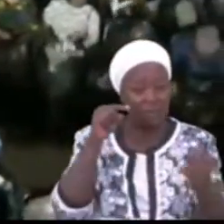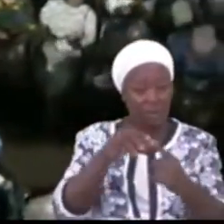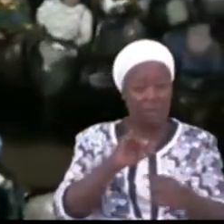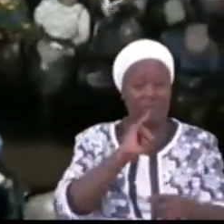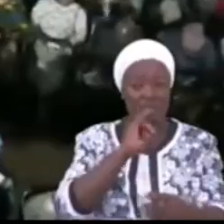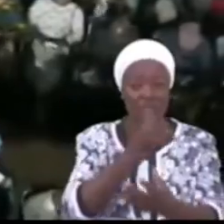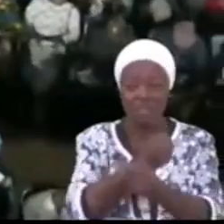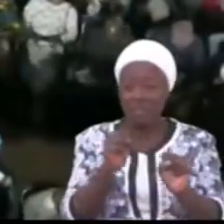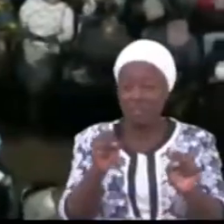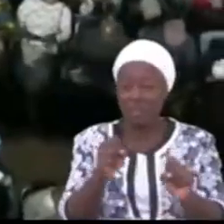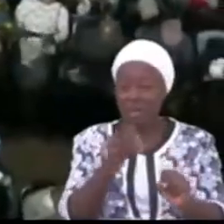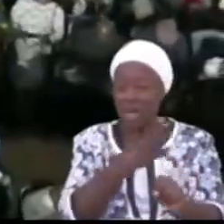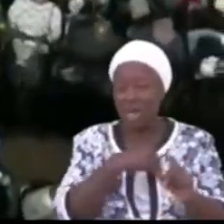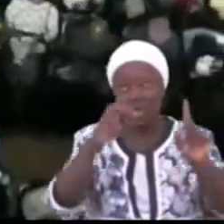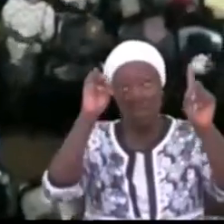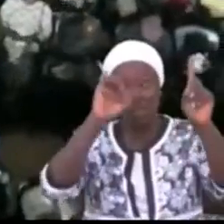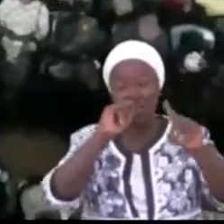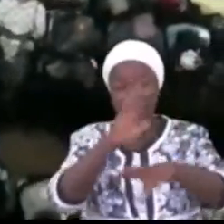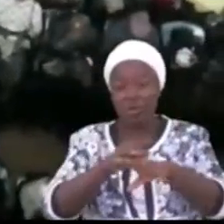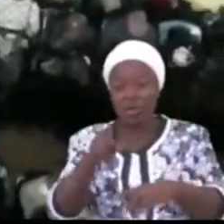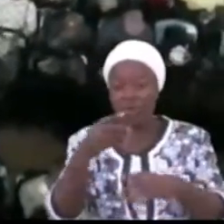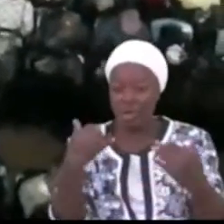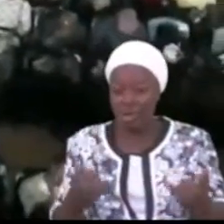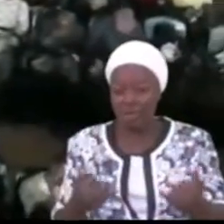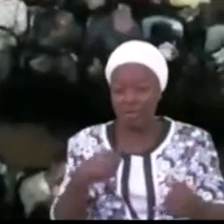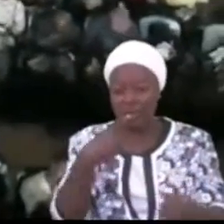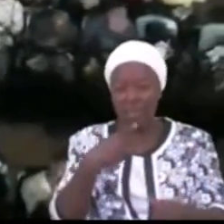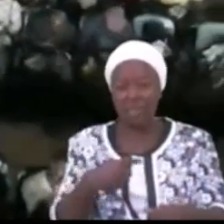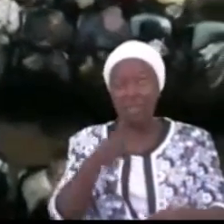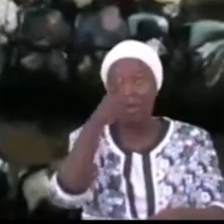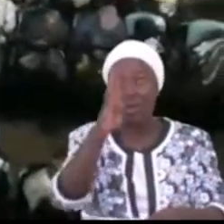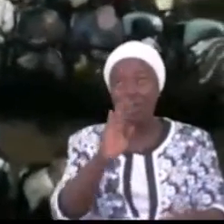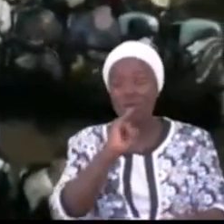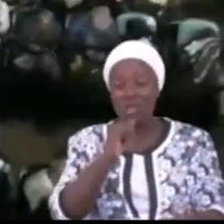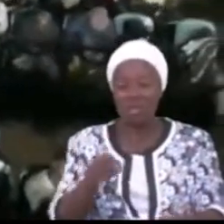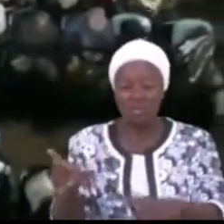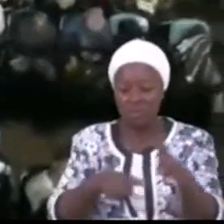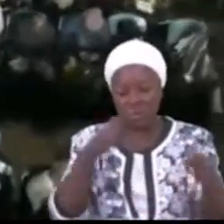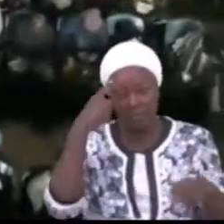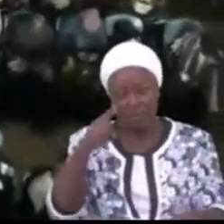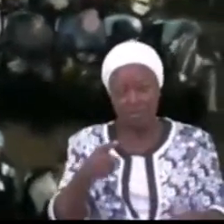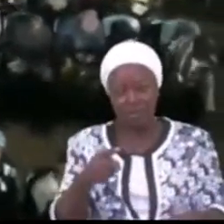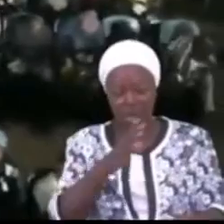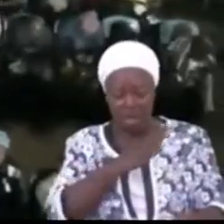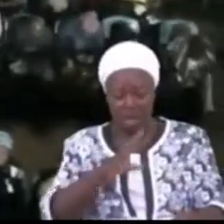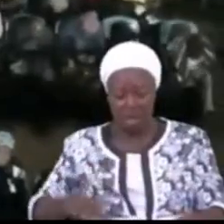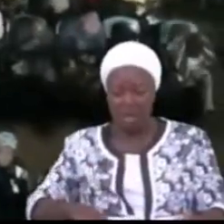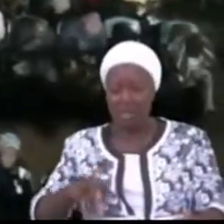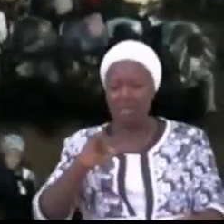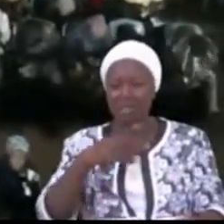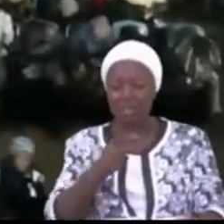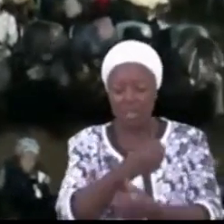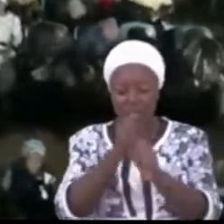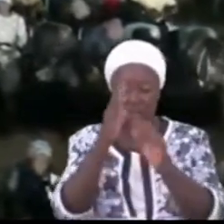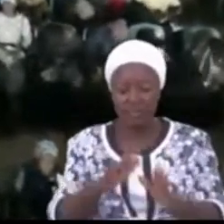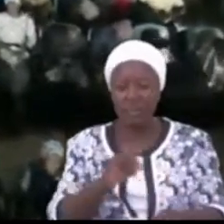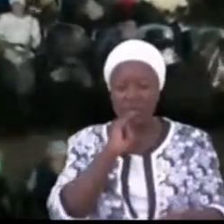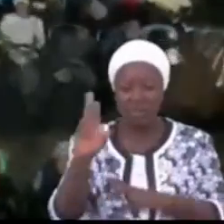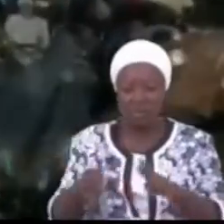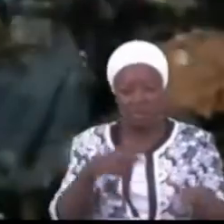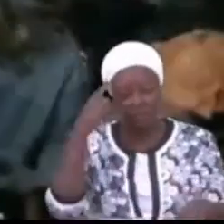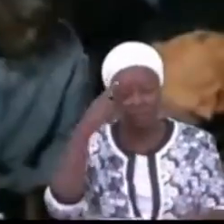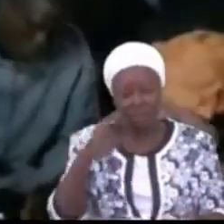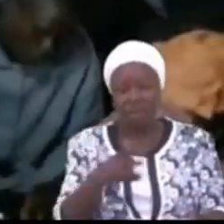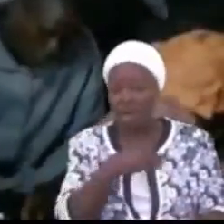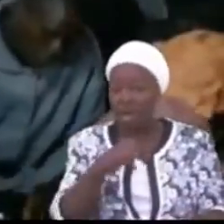saying, God is ready for you. Christ, the Savior, is ready for you. And as you